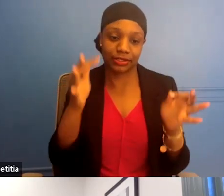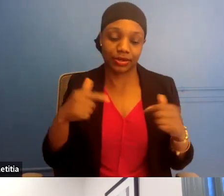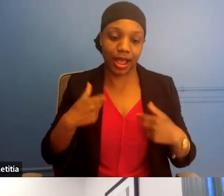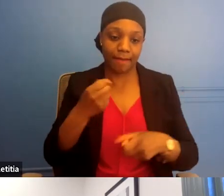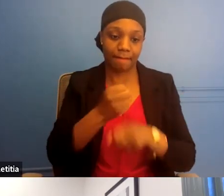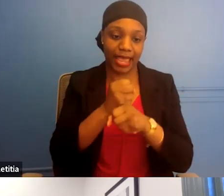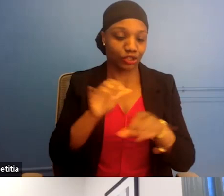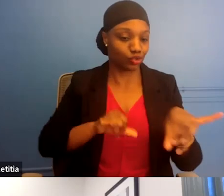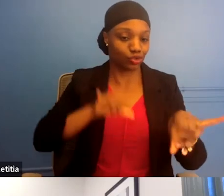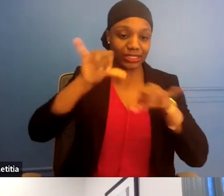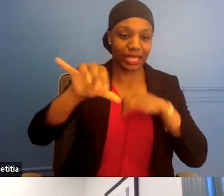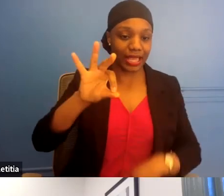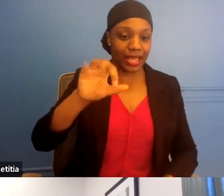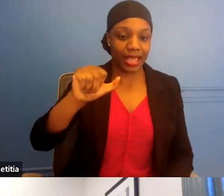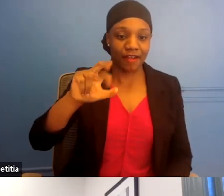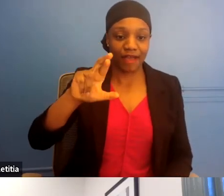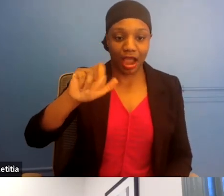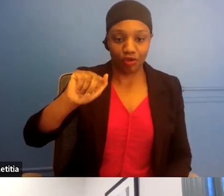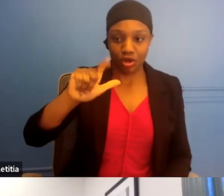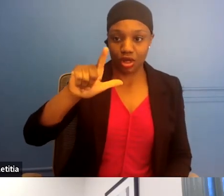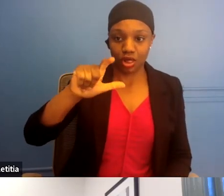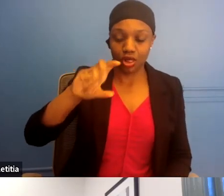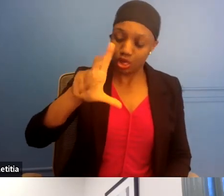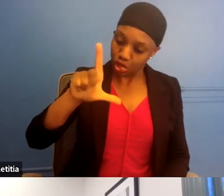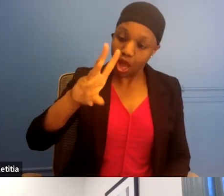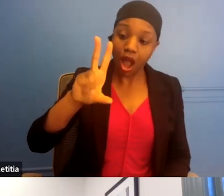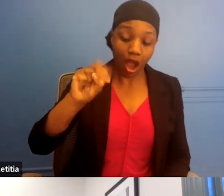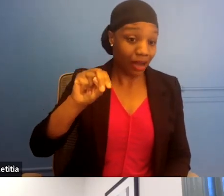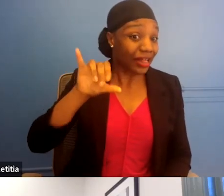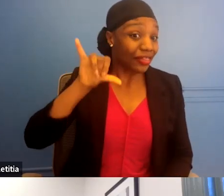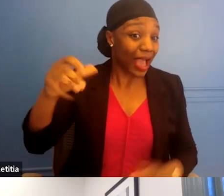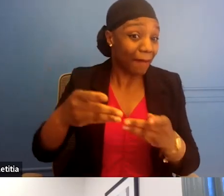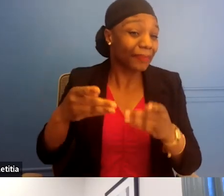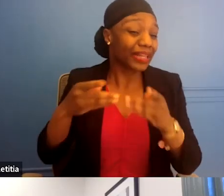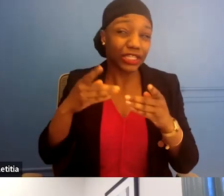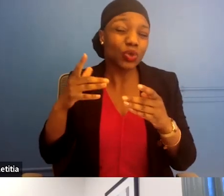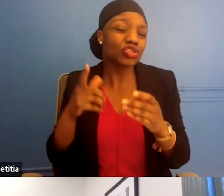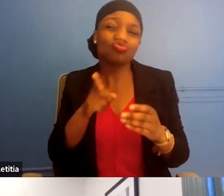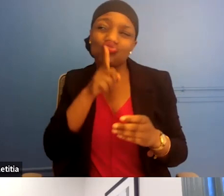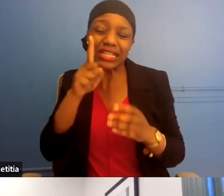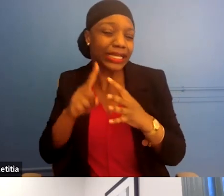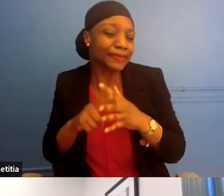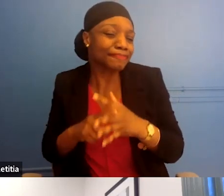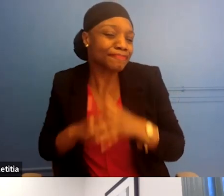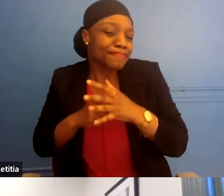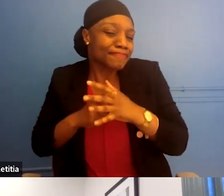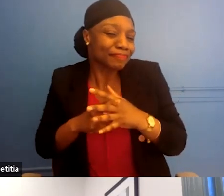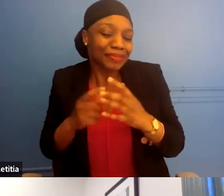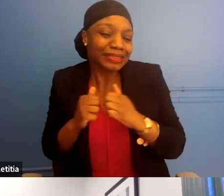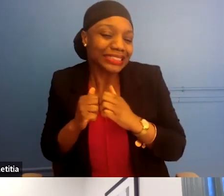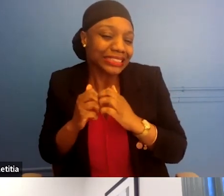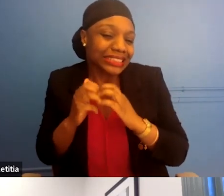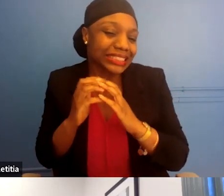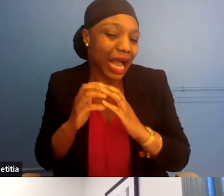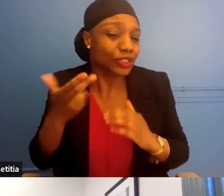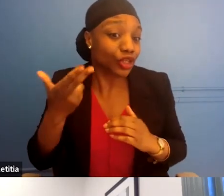great 26-year career there. I was fortunate that Farallon was kind of a startup at the time. I was the 13th employee, so I got a